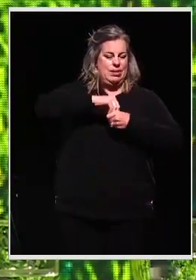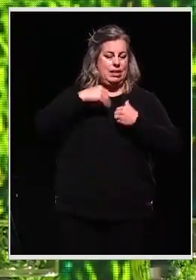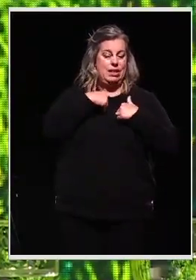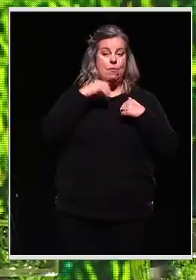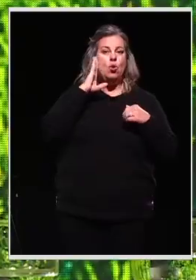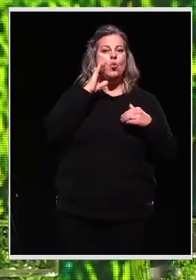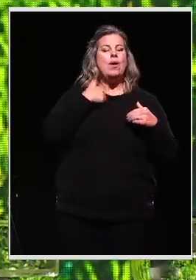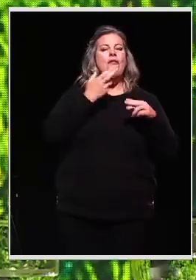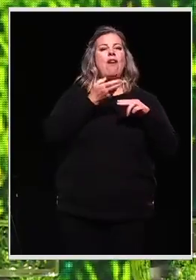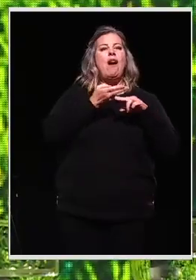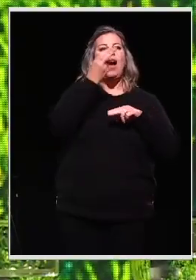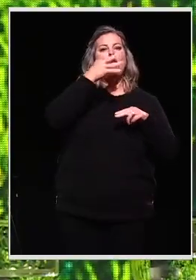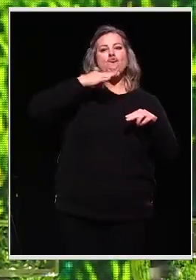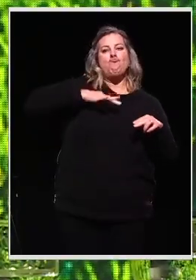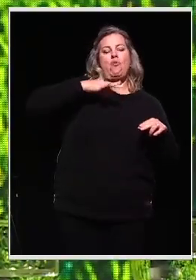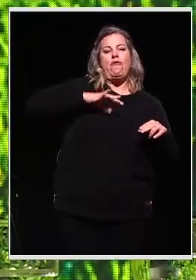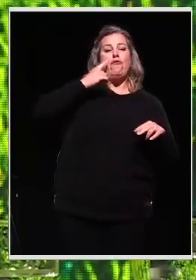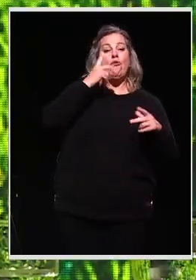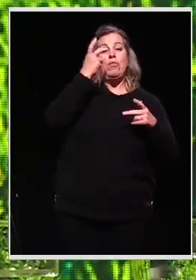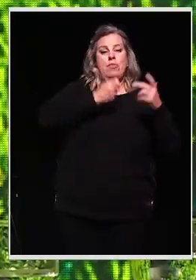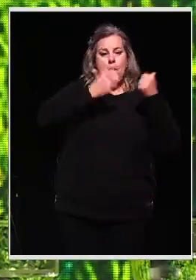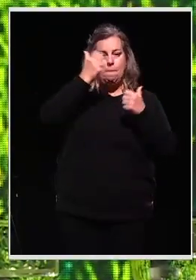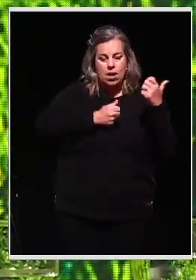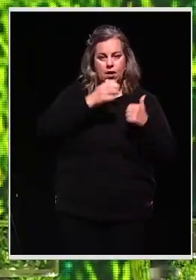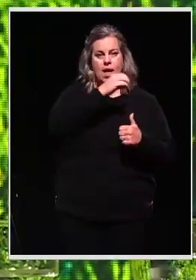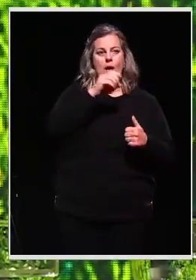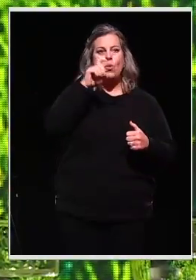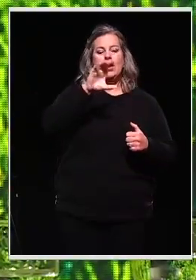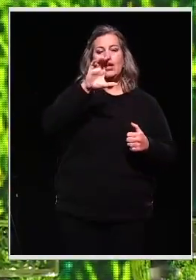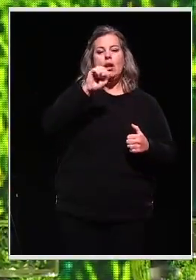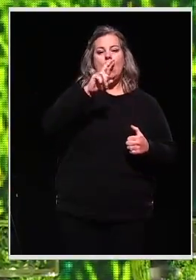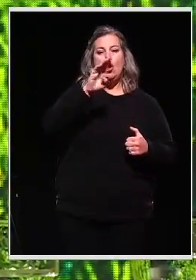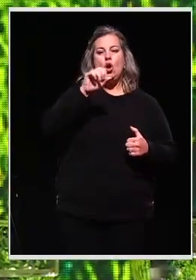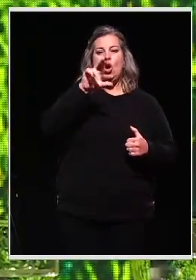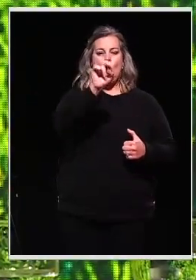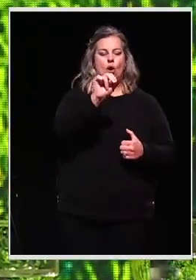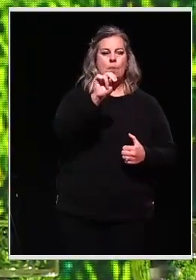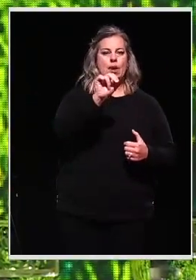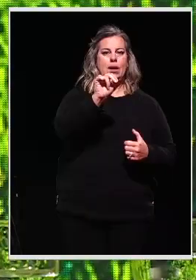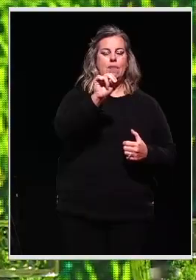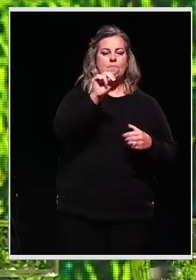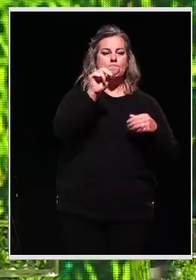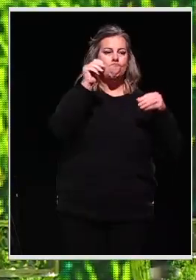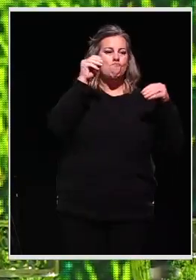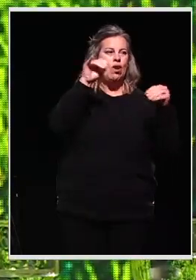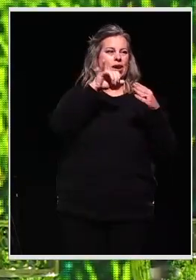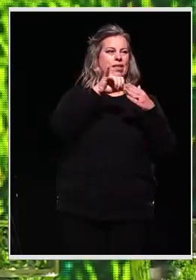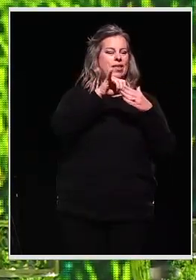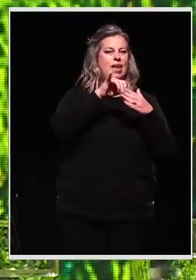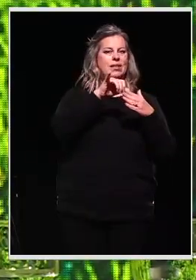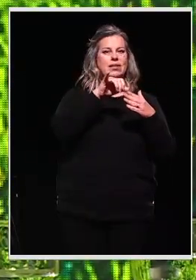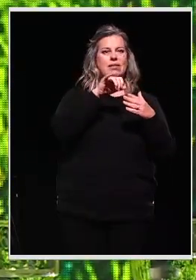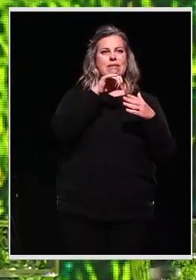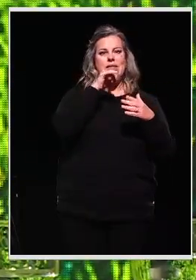margin on your milk. Moreover, we need carbon markets that are not bureaucratic, that are simple, with what we call